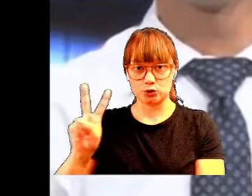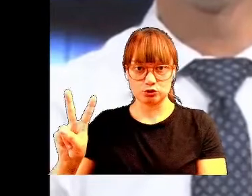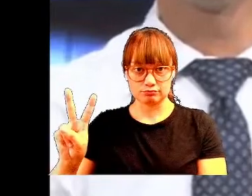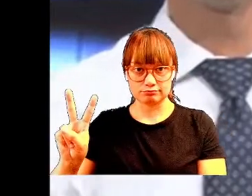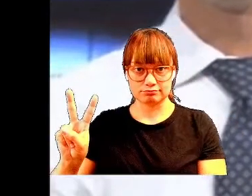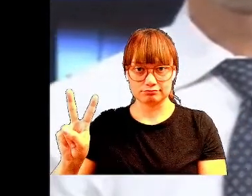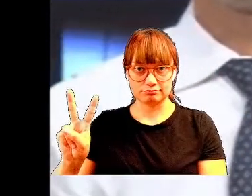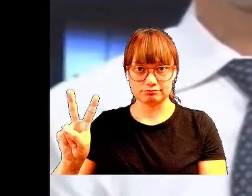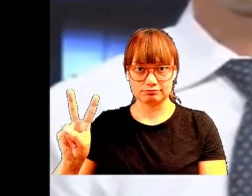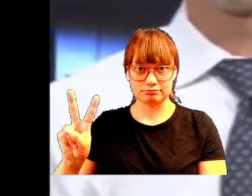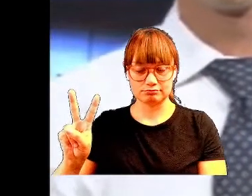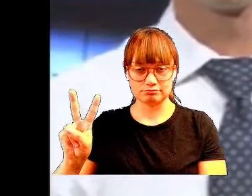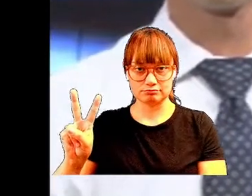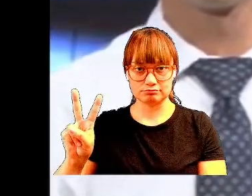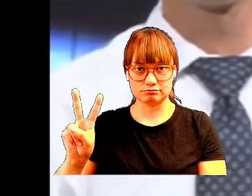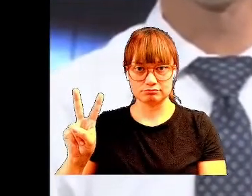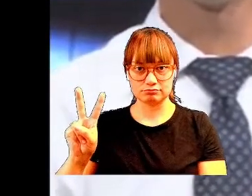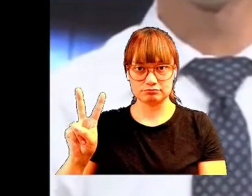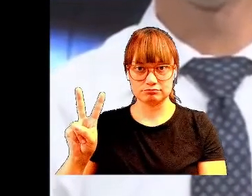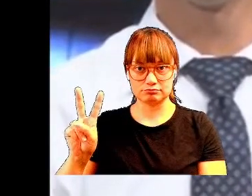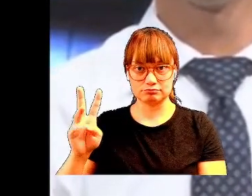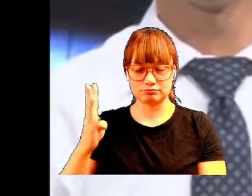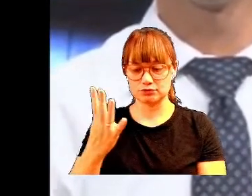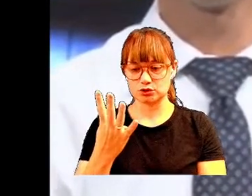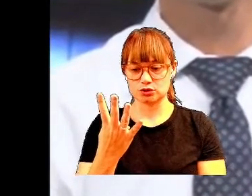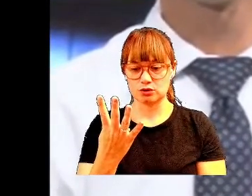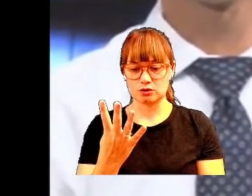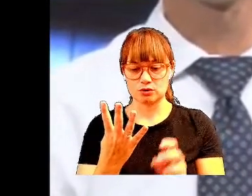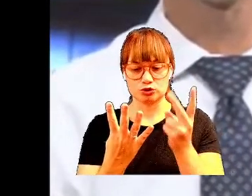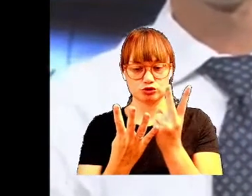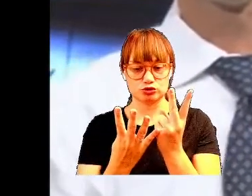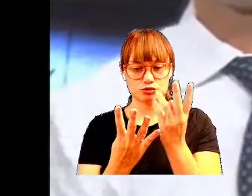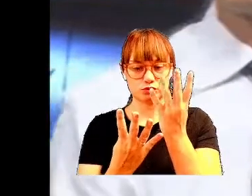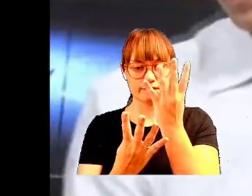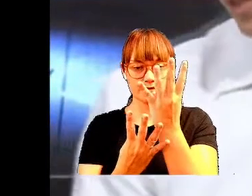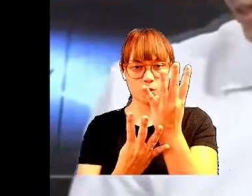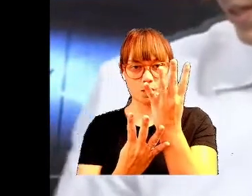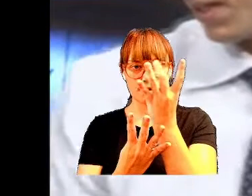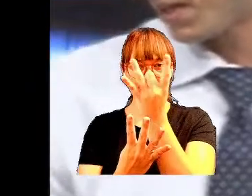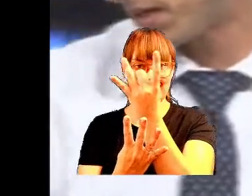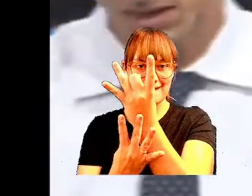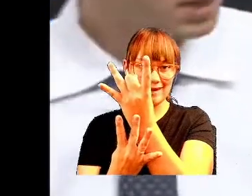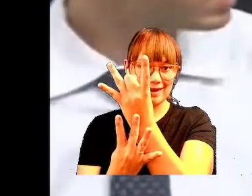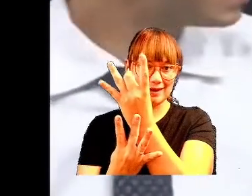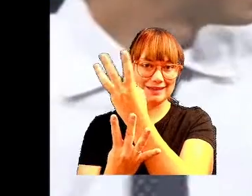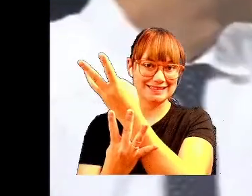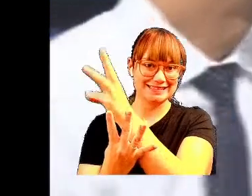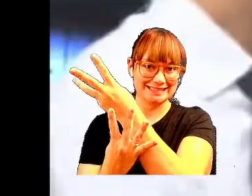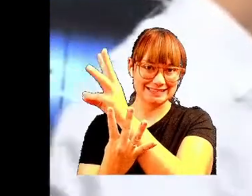2 times 2 is 4, times 2 is 8, times 2 is 16.